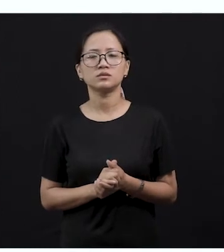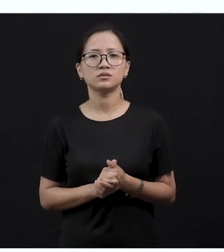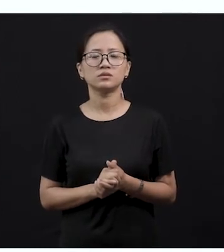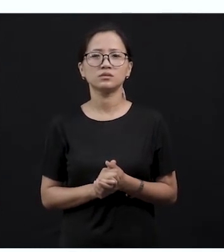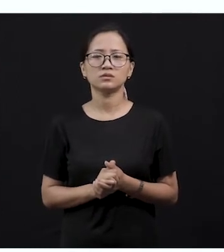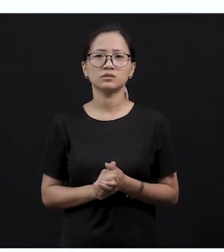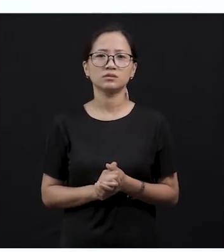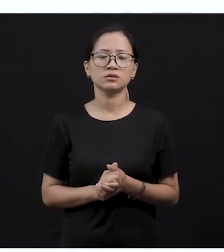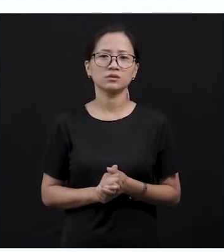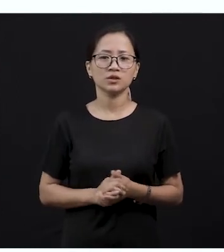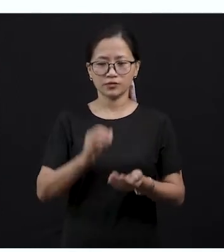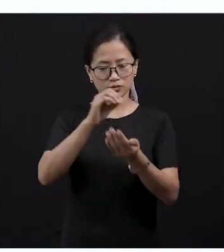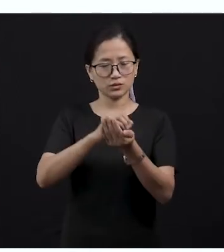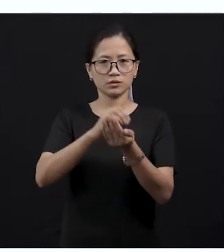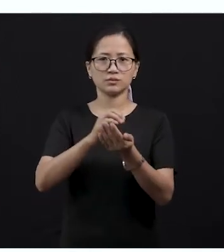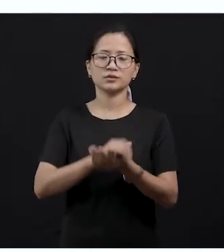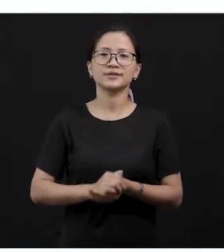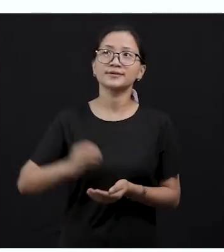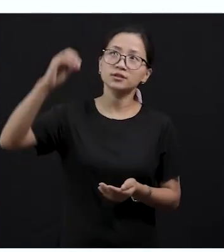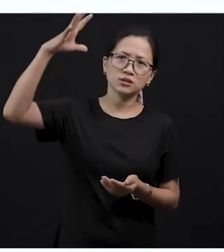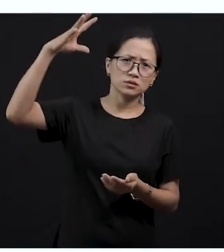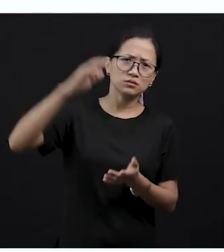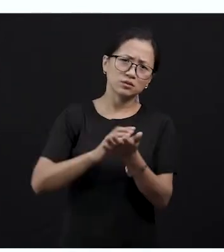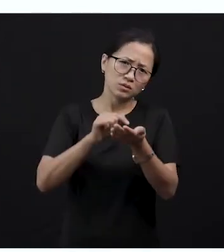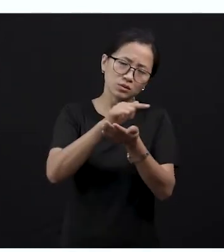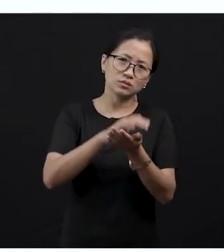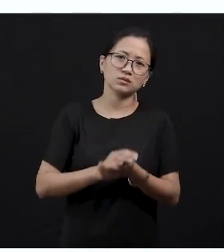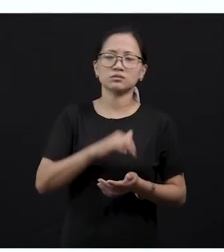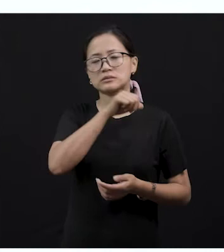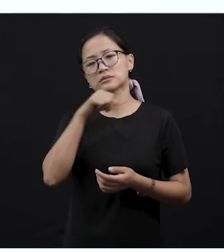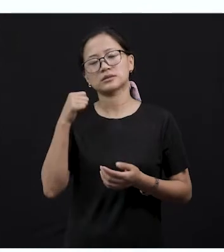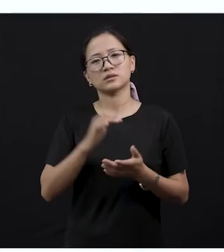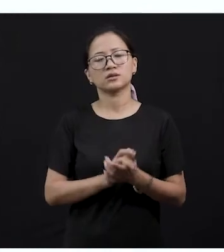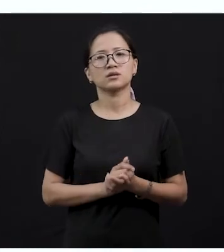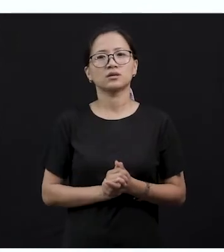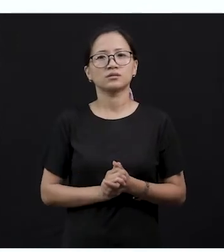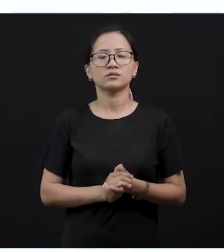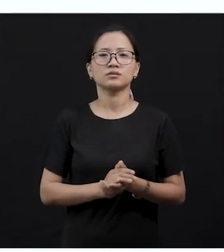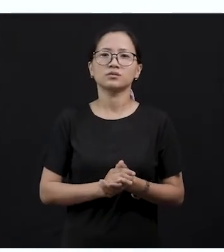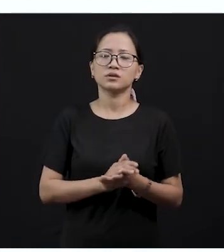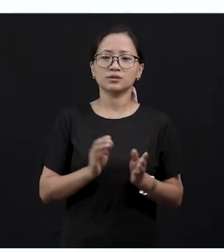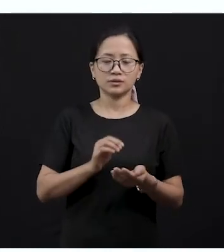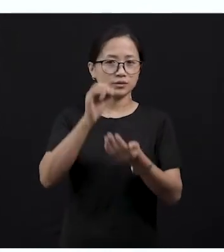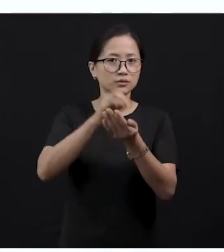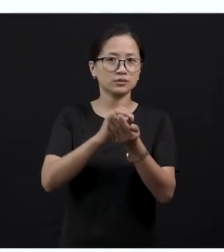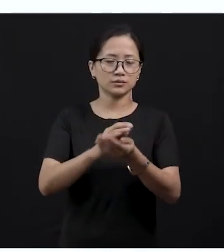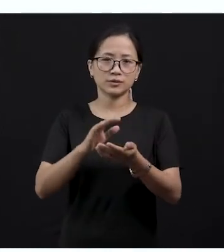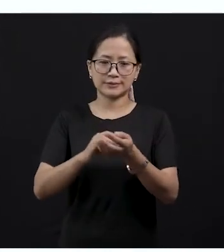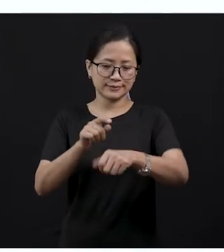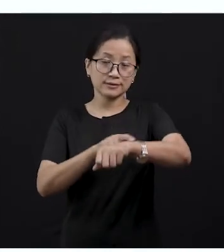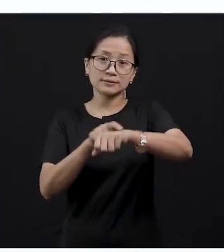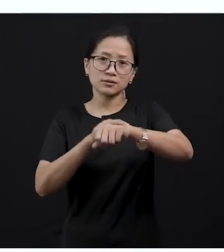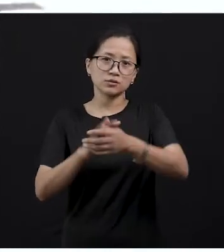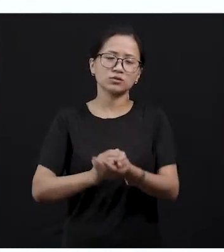soil and keep it in the sun, it dies because their skin gets dry and they cannot take in the oxygen.